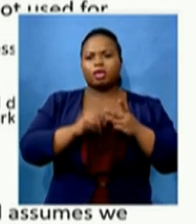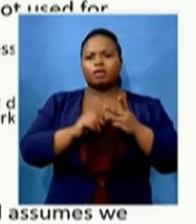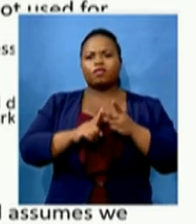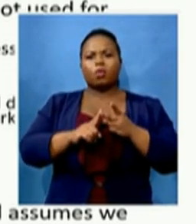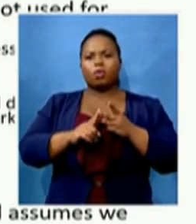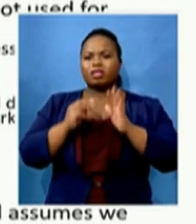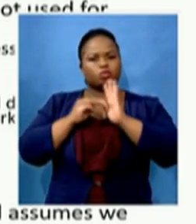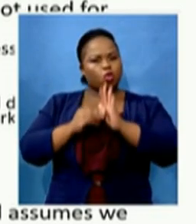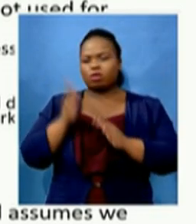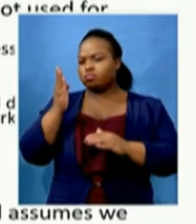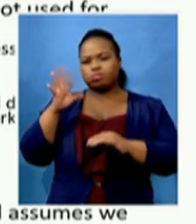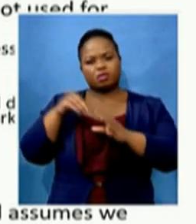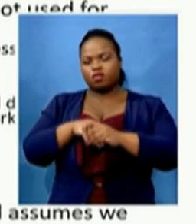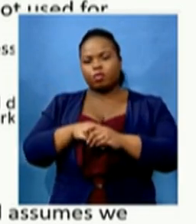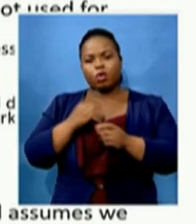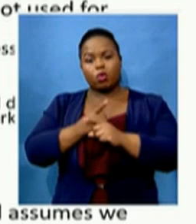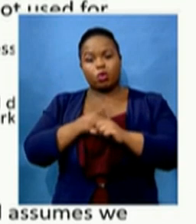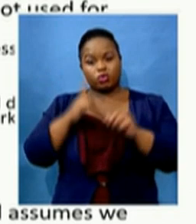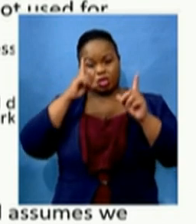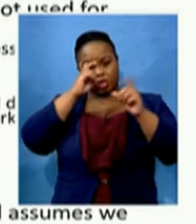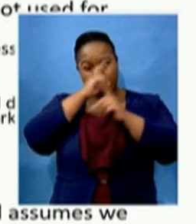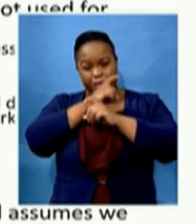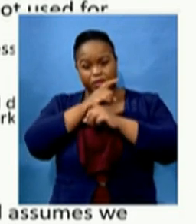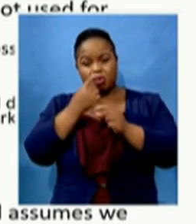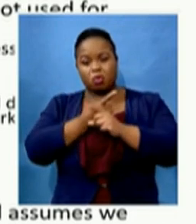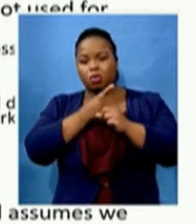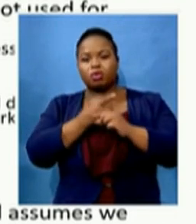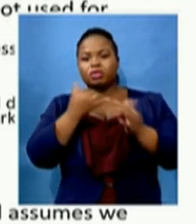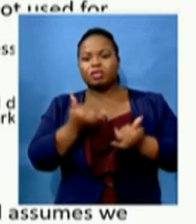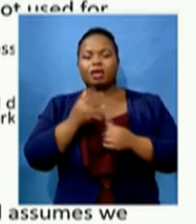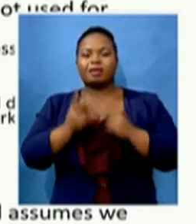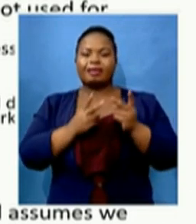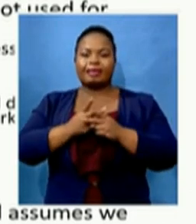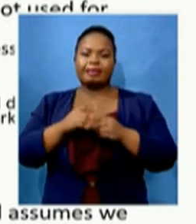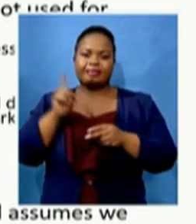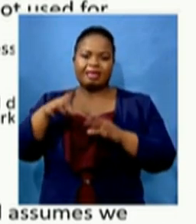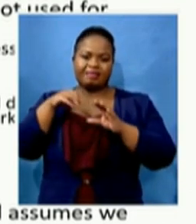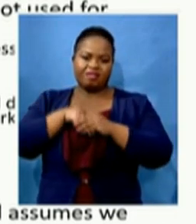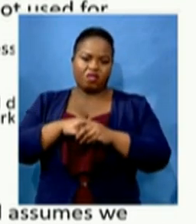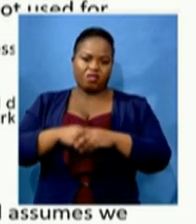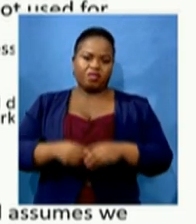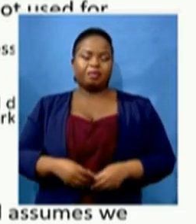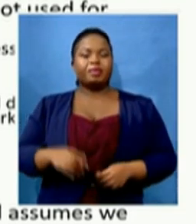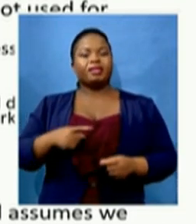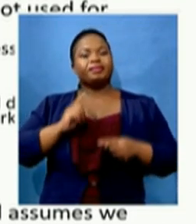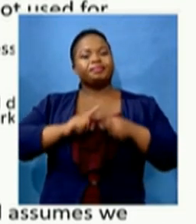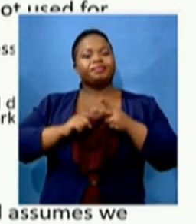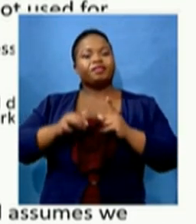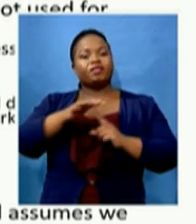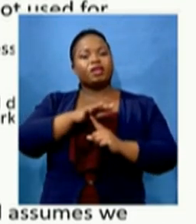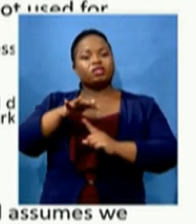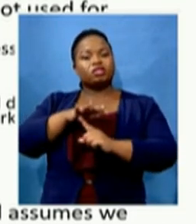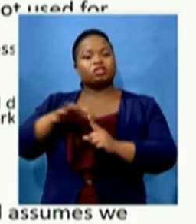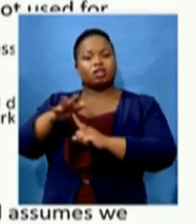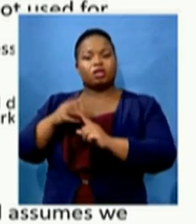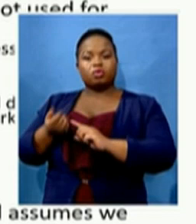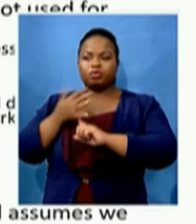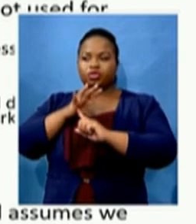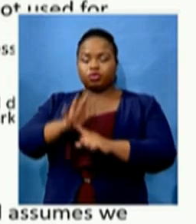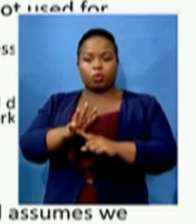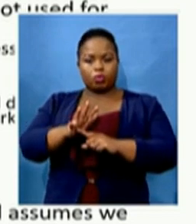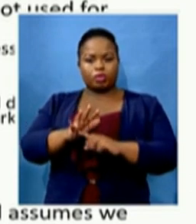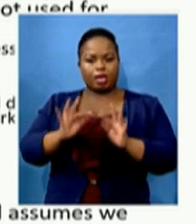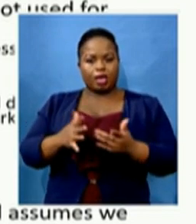is not evaluated, which it should be. In all the scenarios, the model estimates the impact on health services, although that's not the